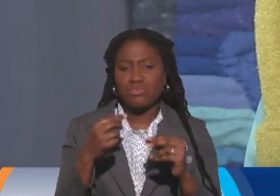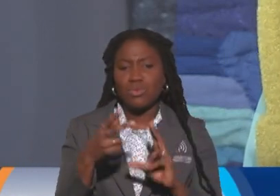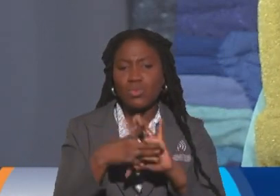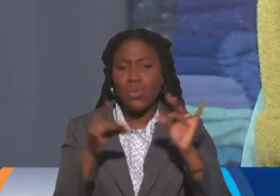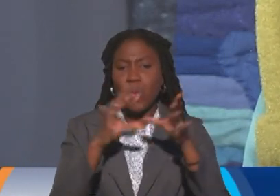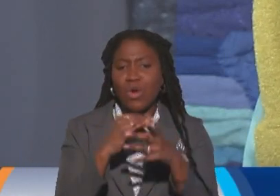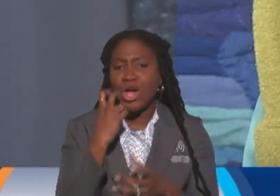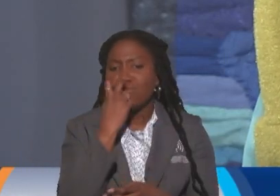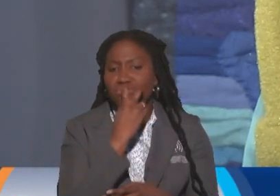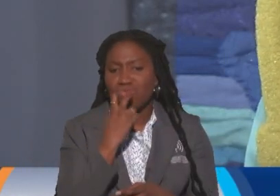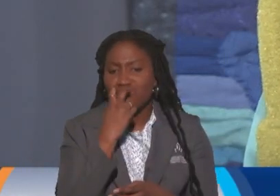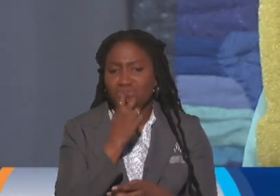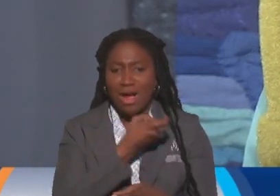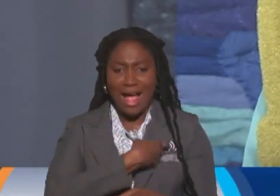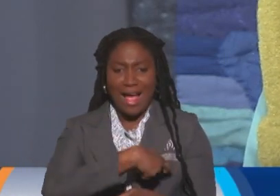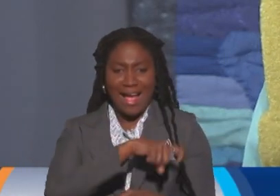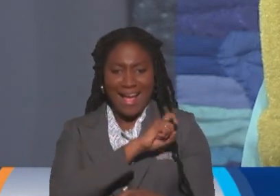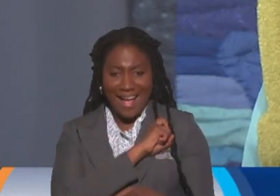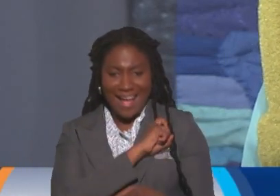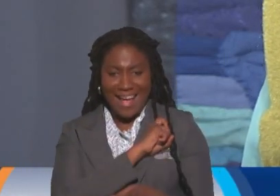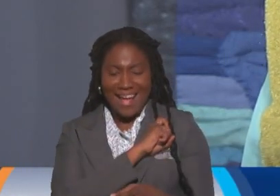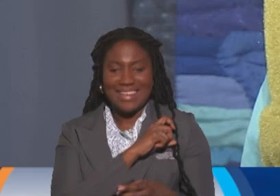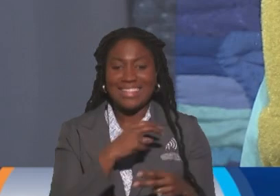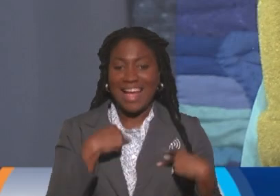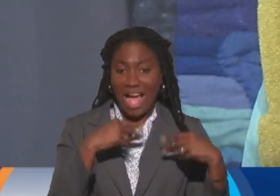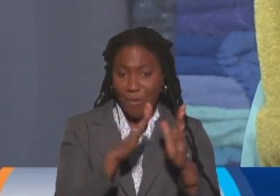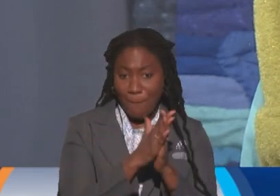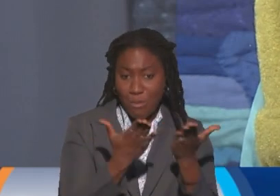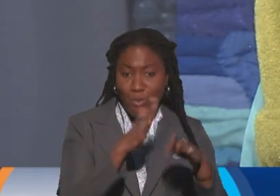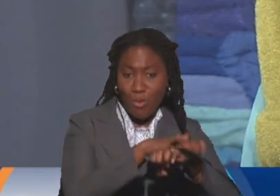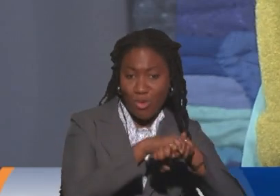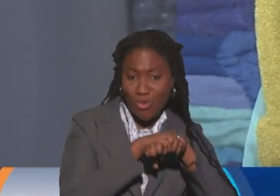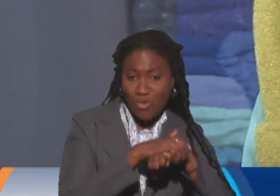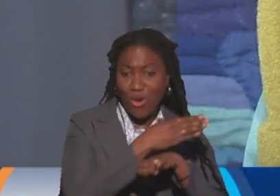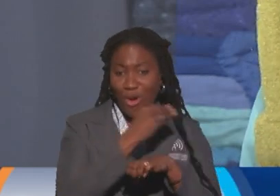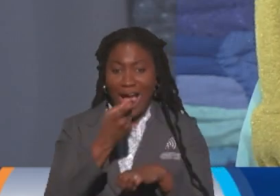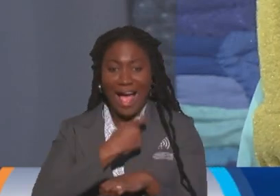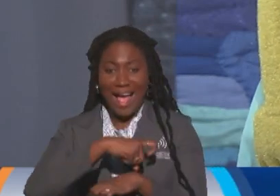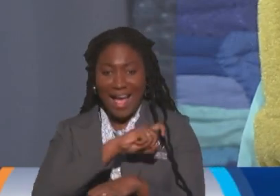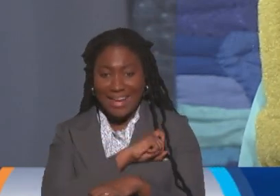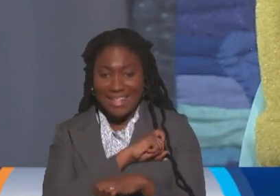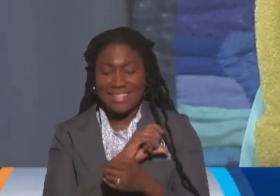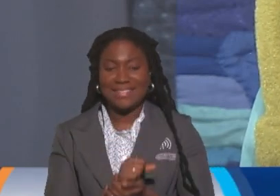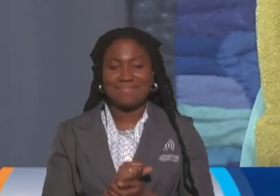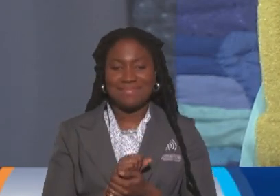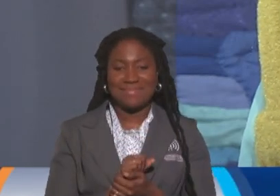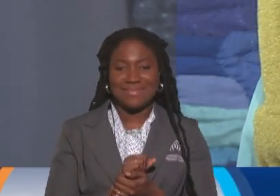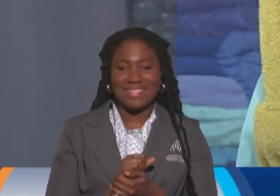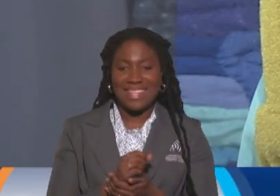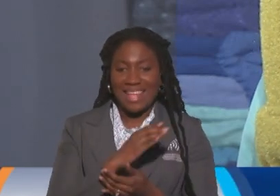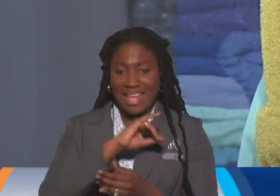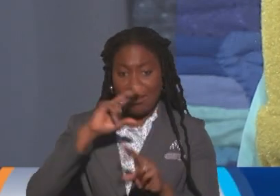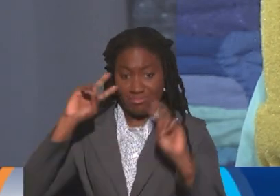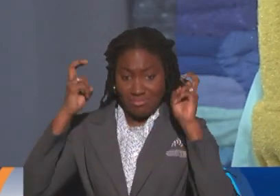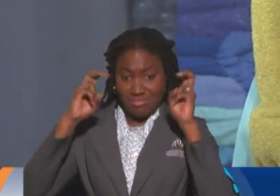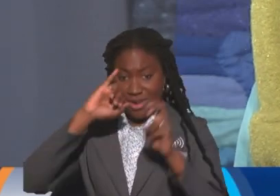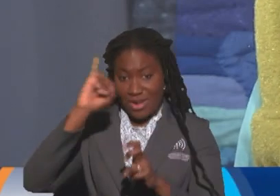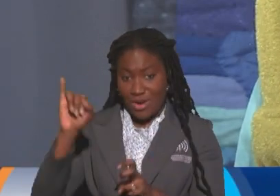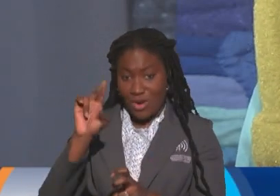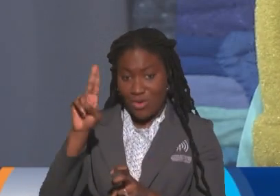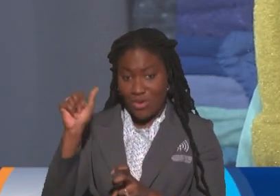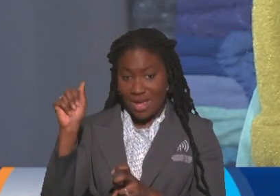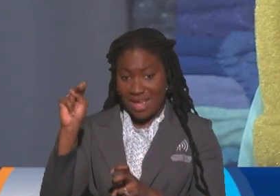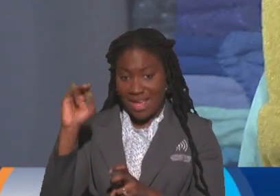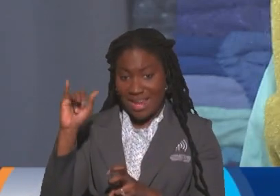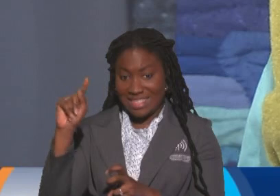with the writers of Juanita, which is a bilingual book that's being featured in the festival. And Juanita is called